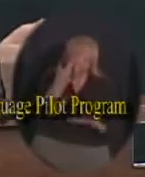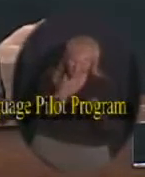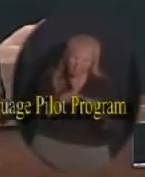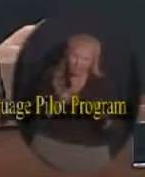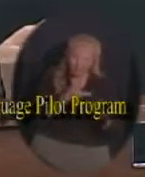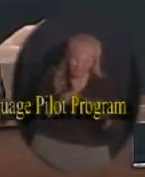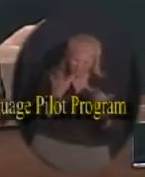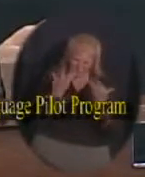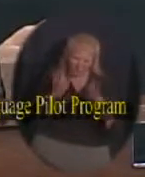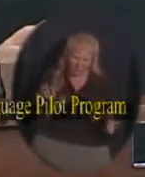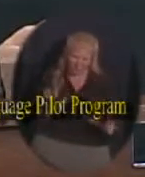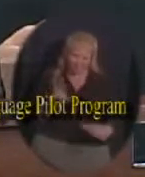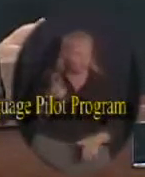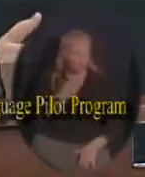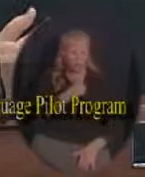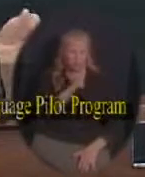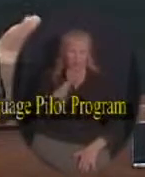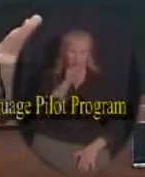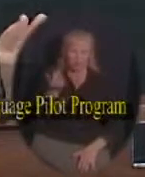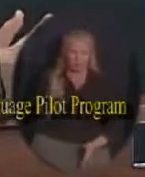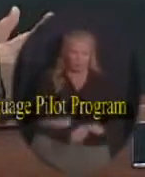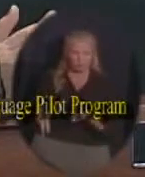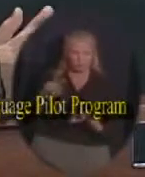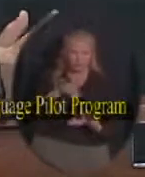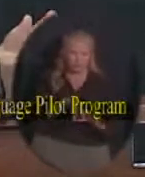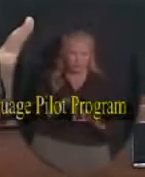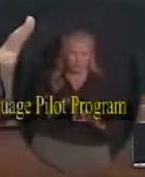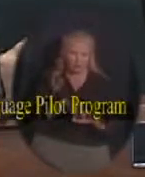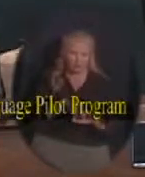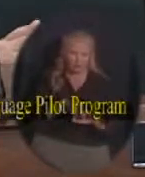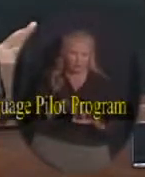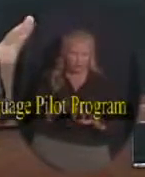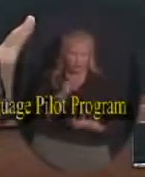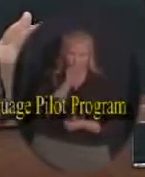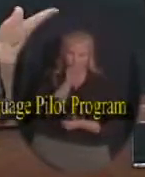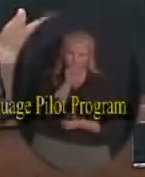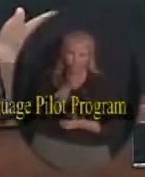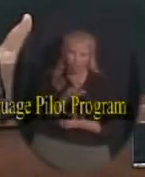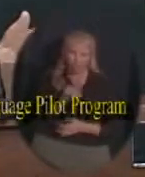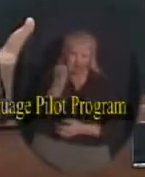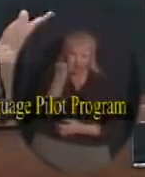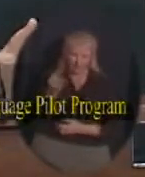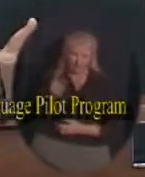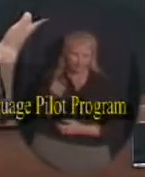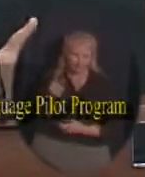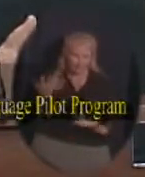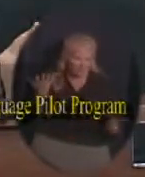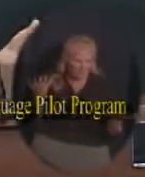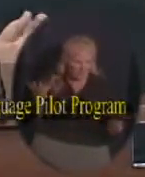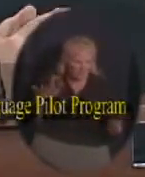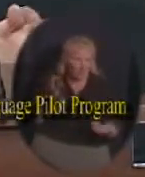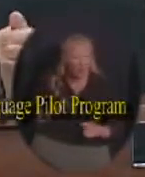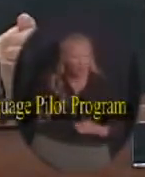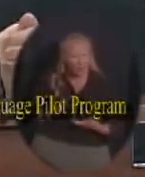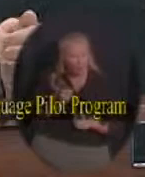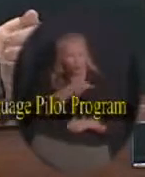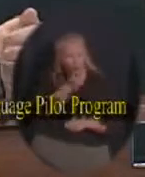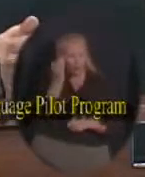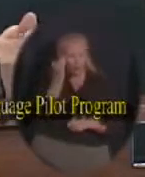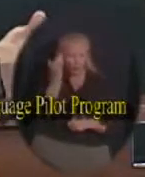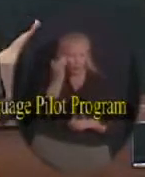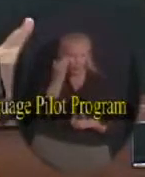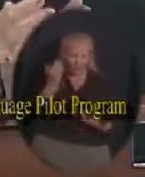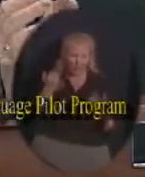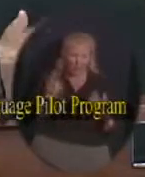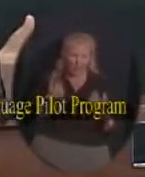something at kids. And so I want to make that clear, that we have enough indicators here to believe that this would be